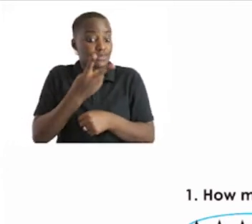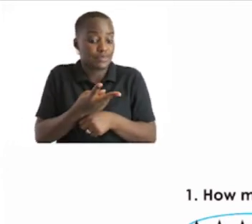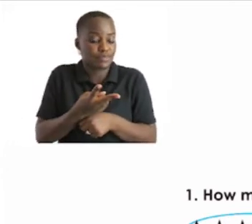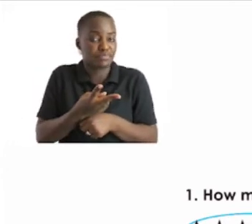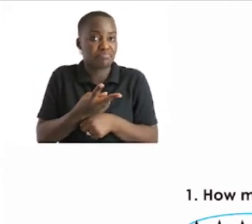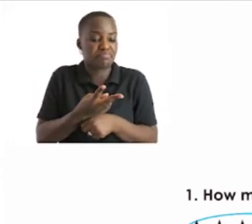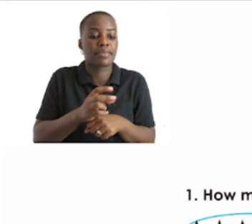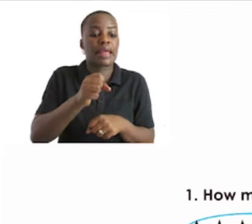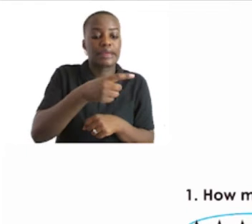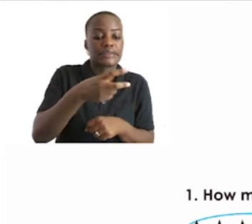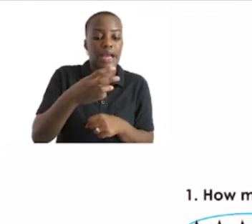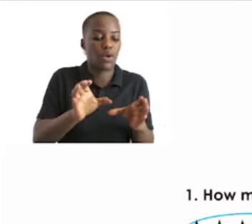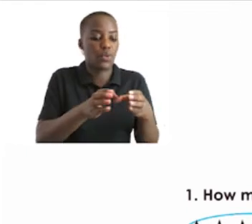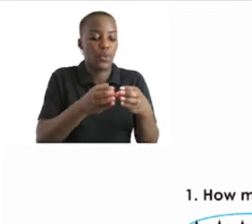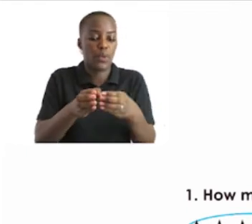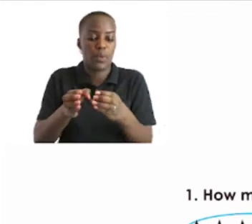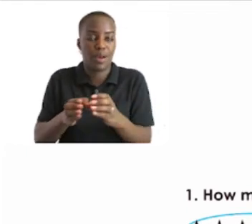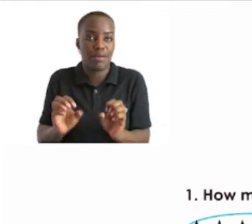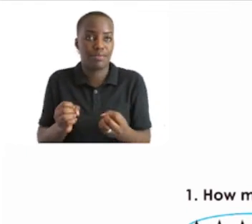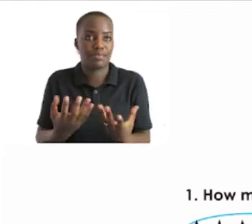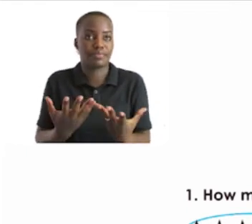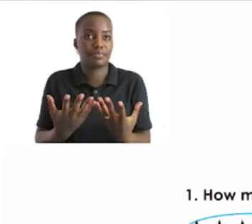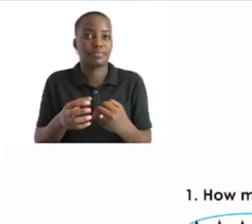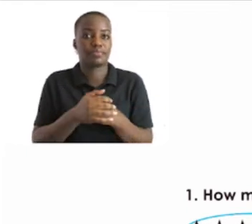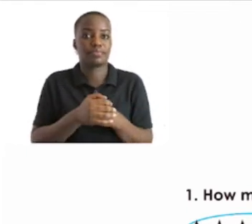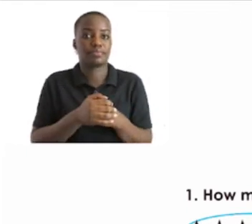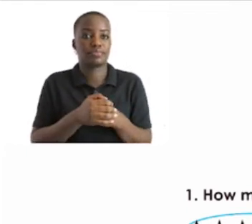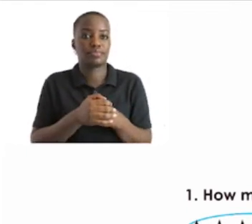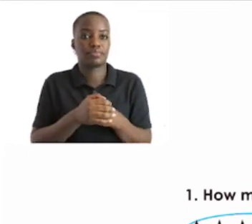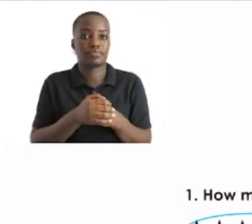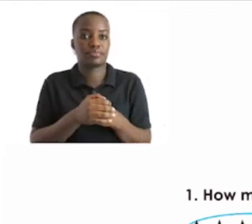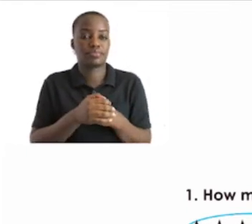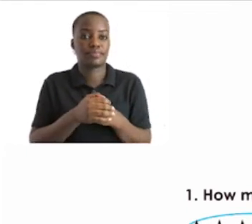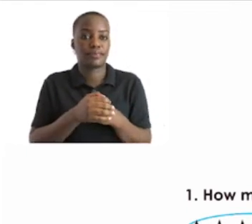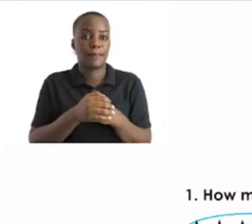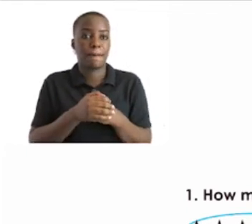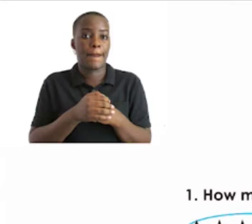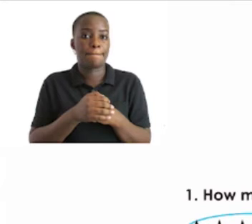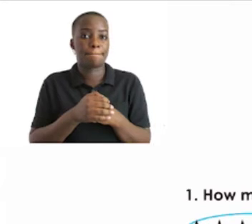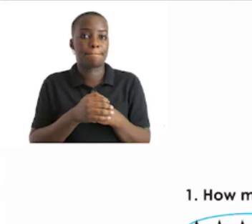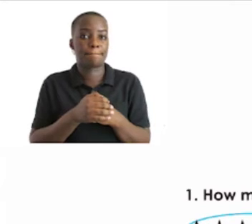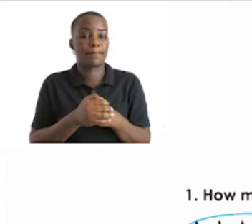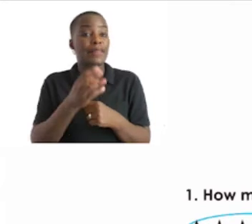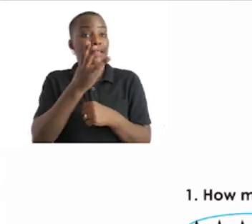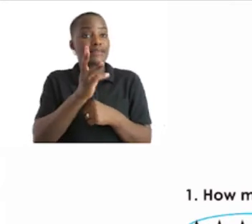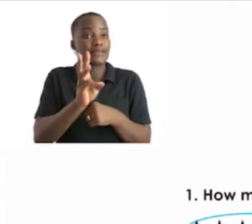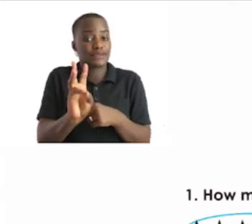how many groups there are. The answer is on the left side. There are 6